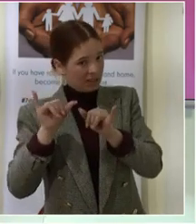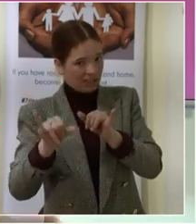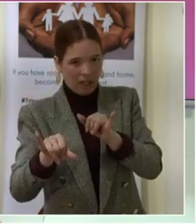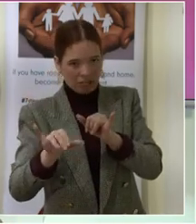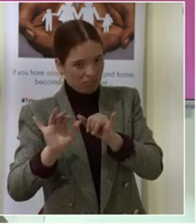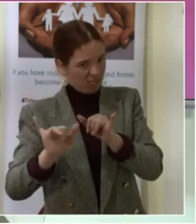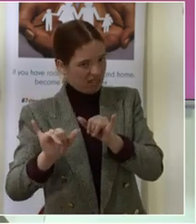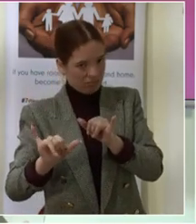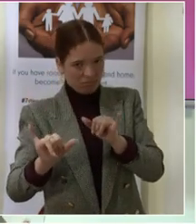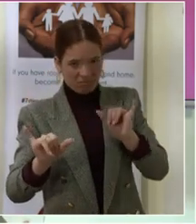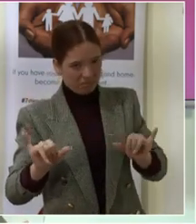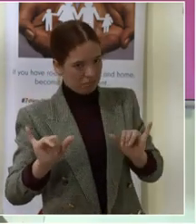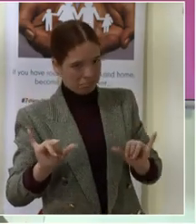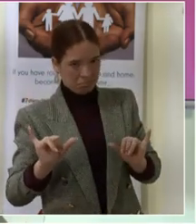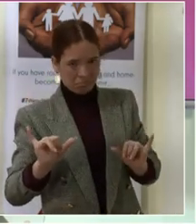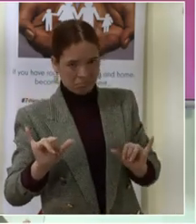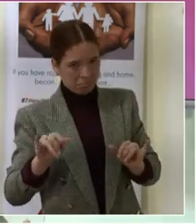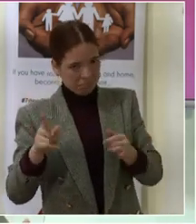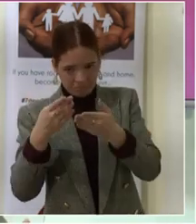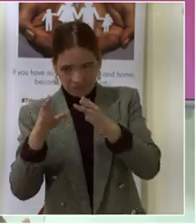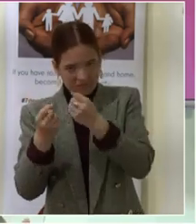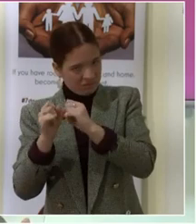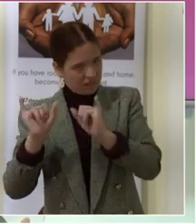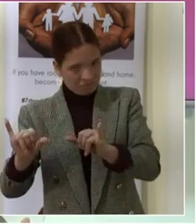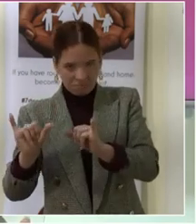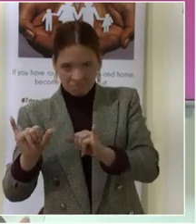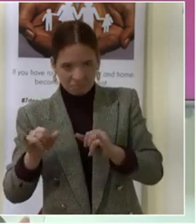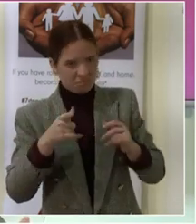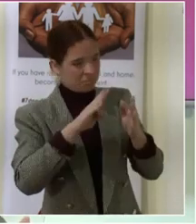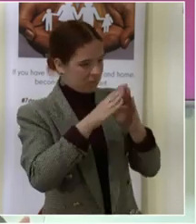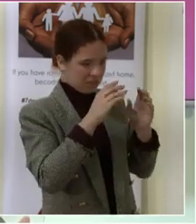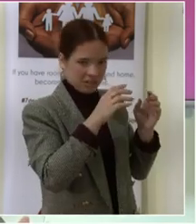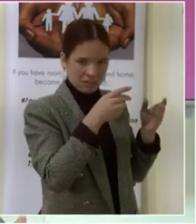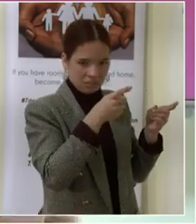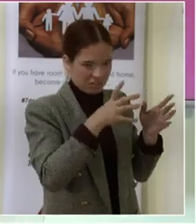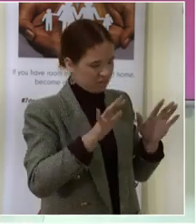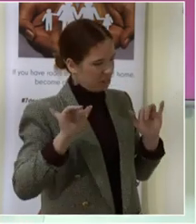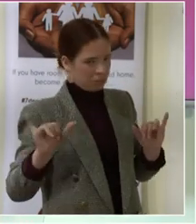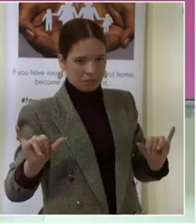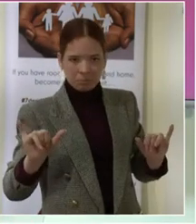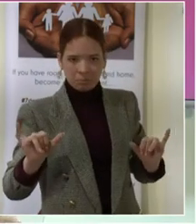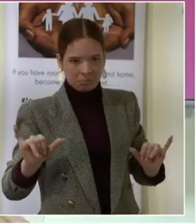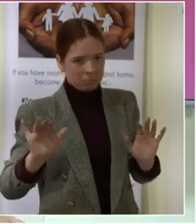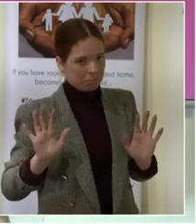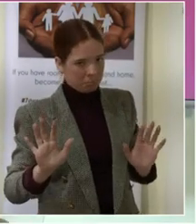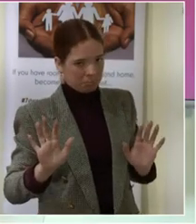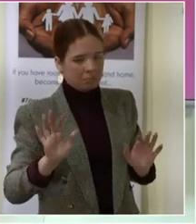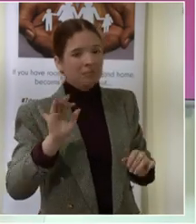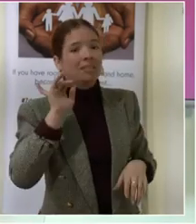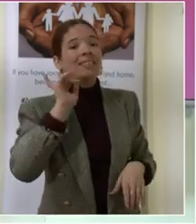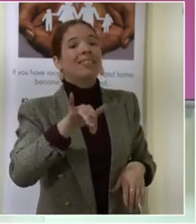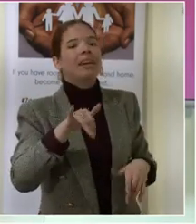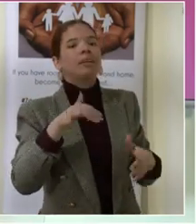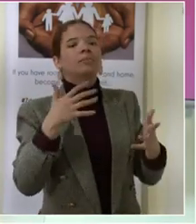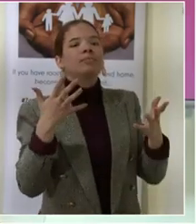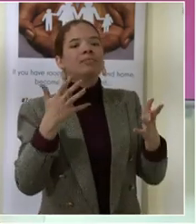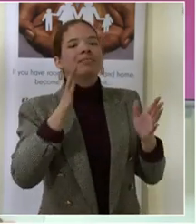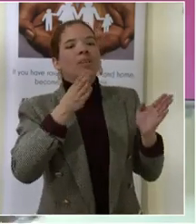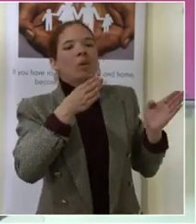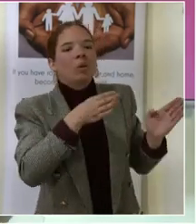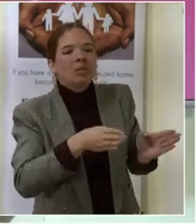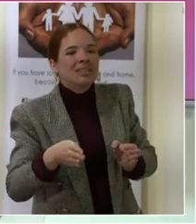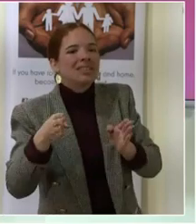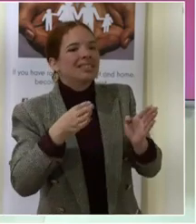in the Public Safety Cluster. Now, that's an organizational issue, but I think for all intents